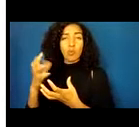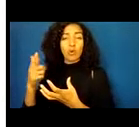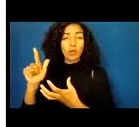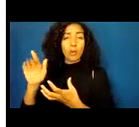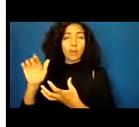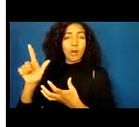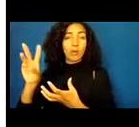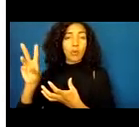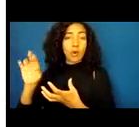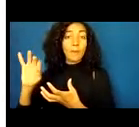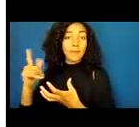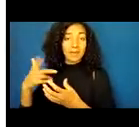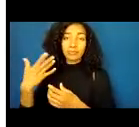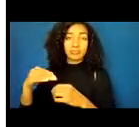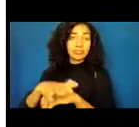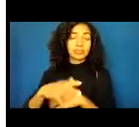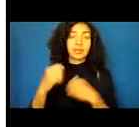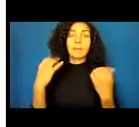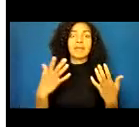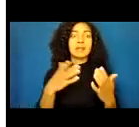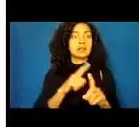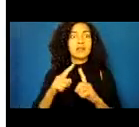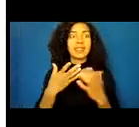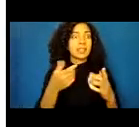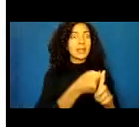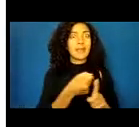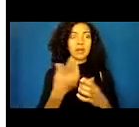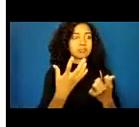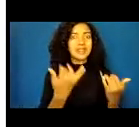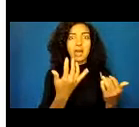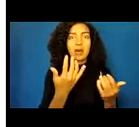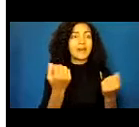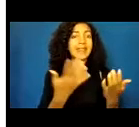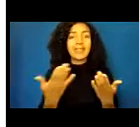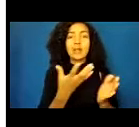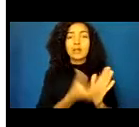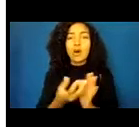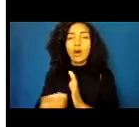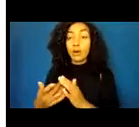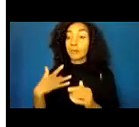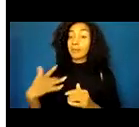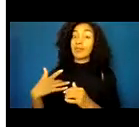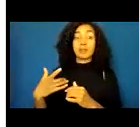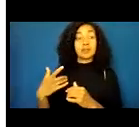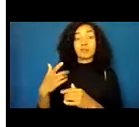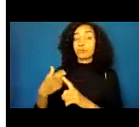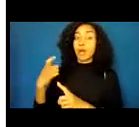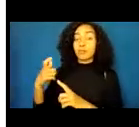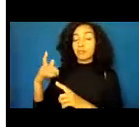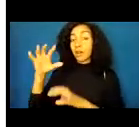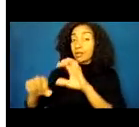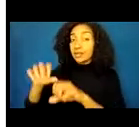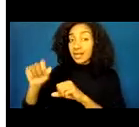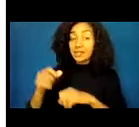happening and so many things lost right now. And some of them are a result of colonization. Some of them are a result